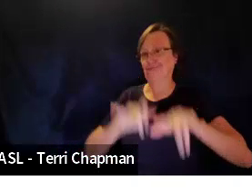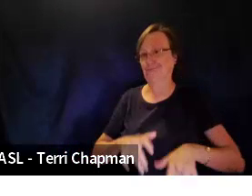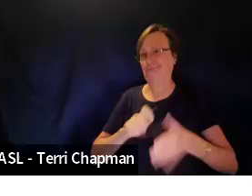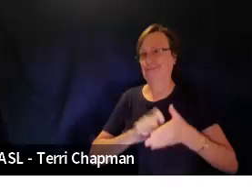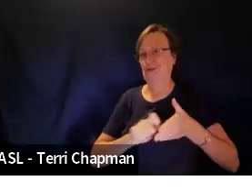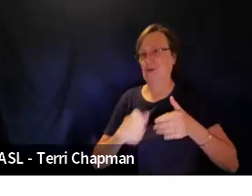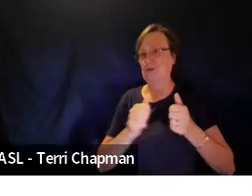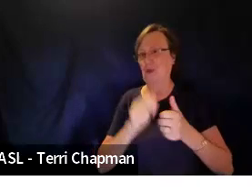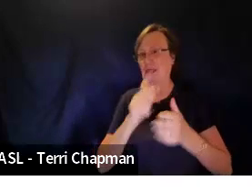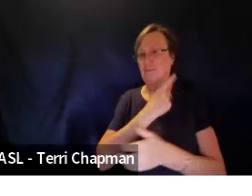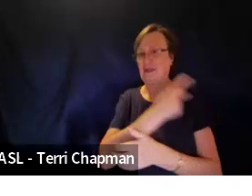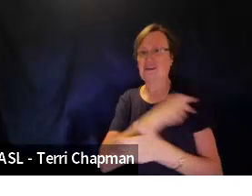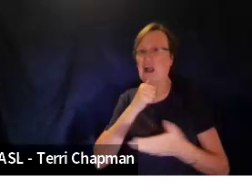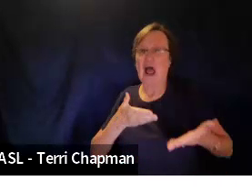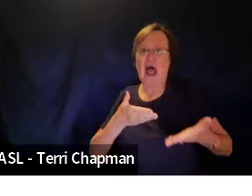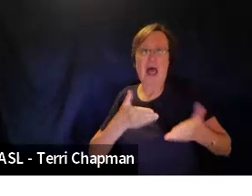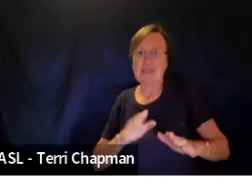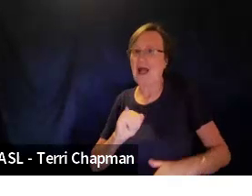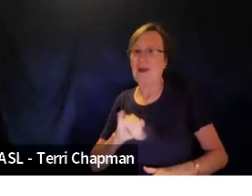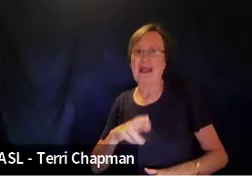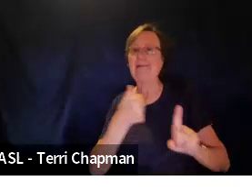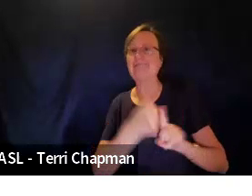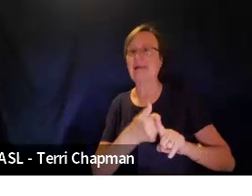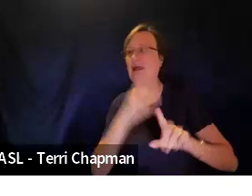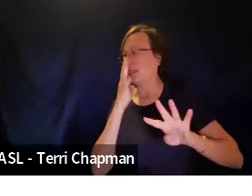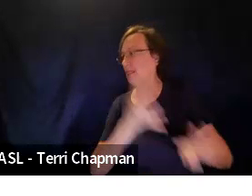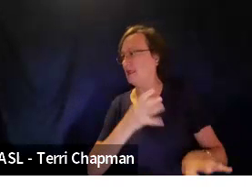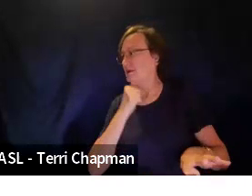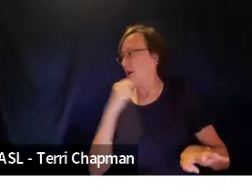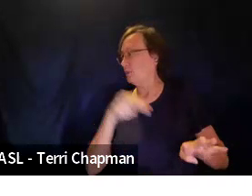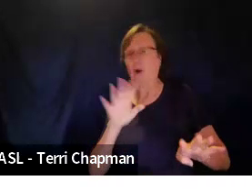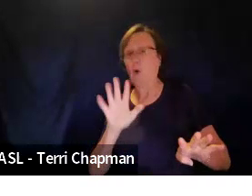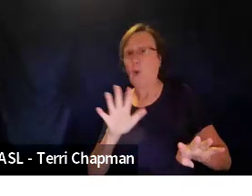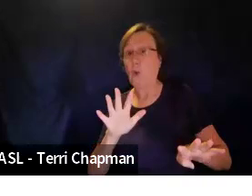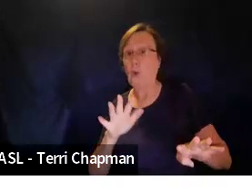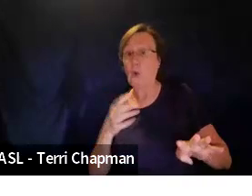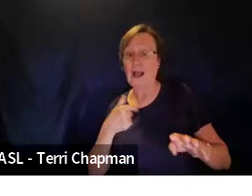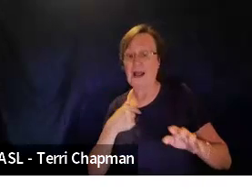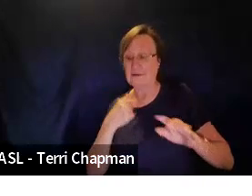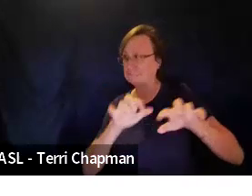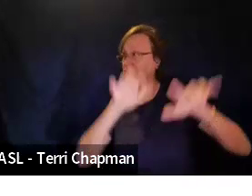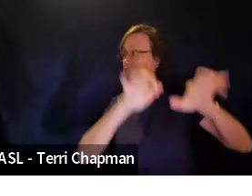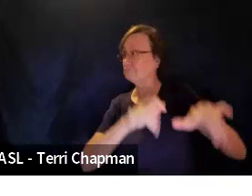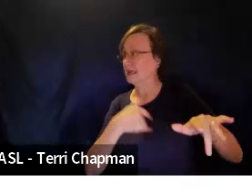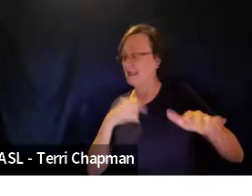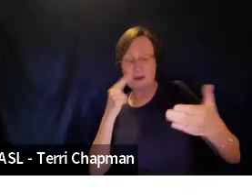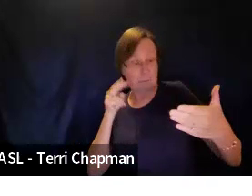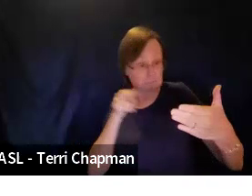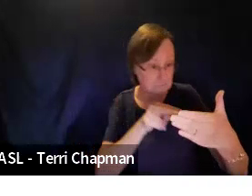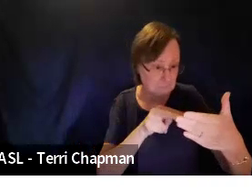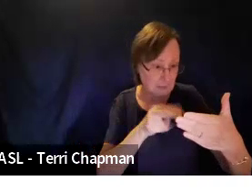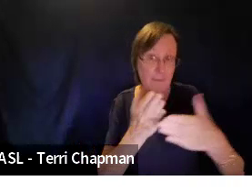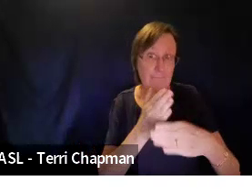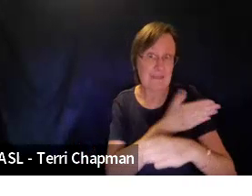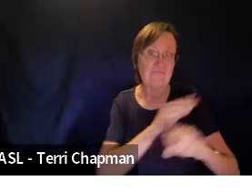just allow AI to transcribe the notes and never look at it again. I check the notes before they're inputted into a patient file,